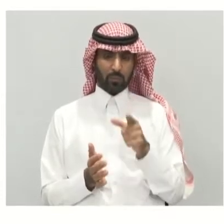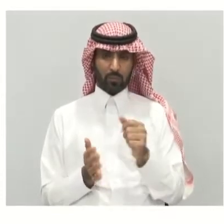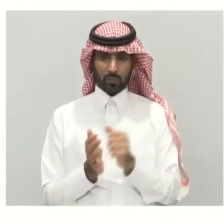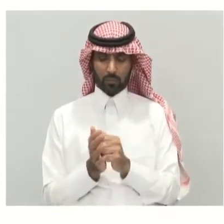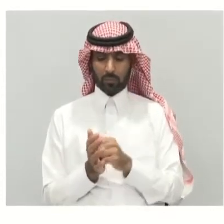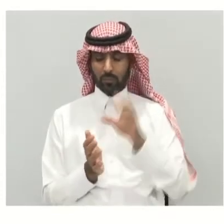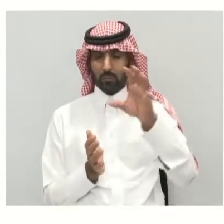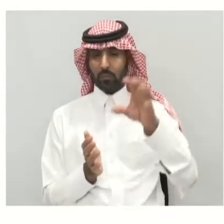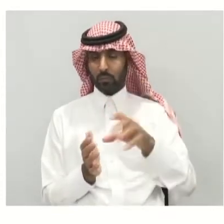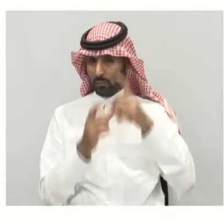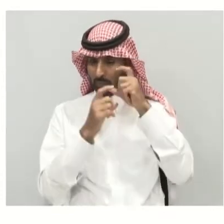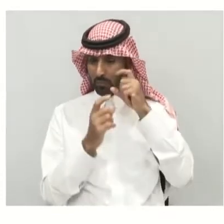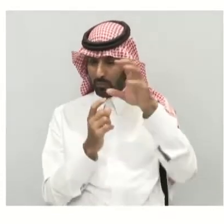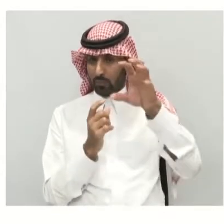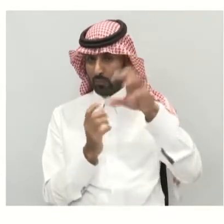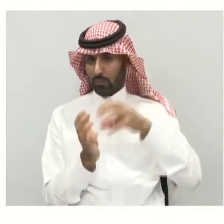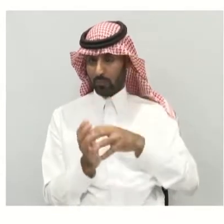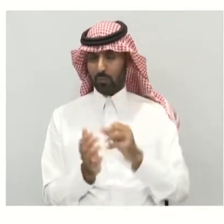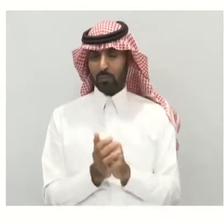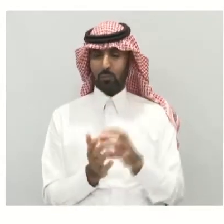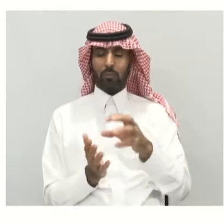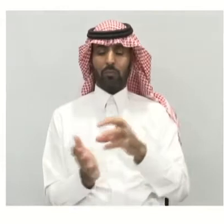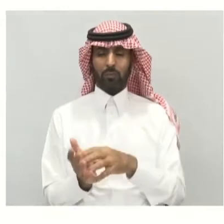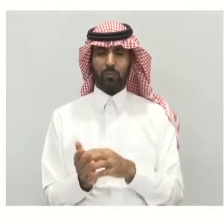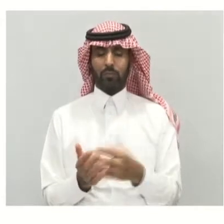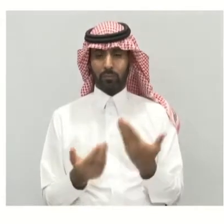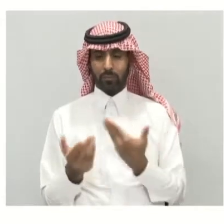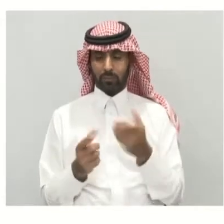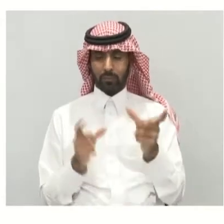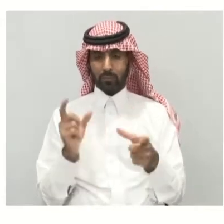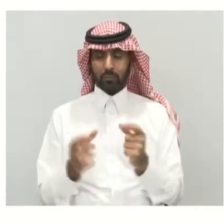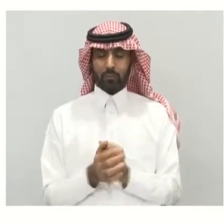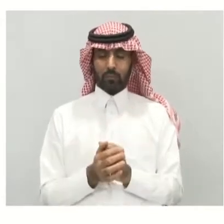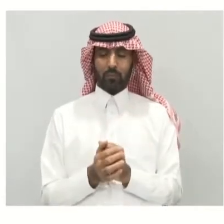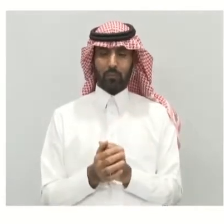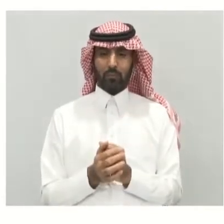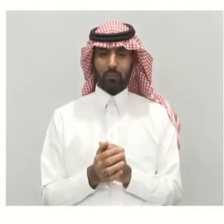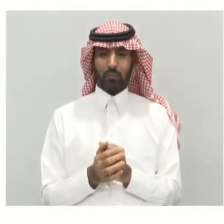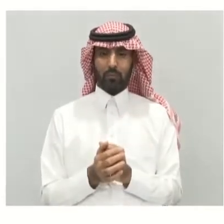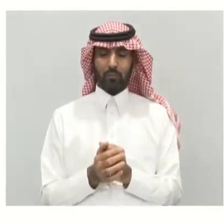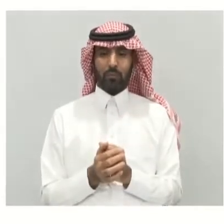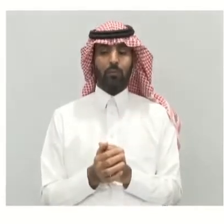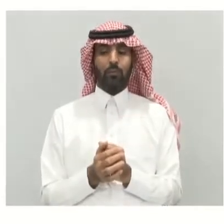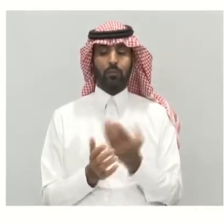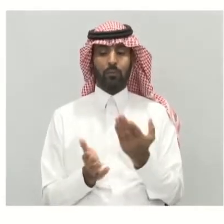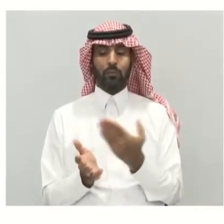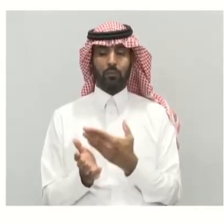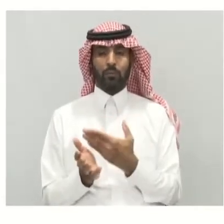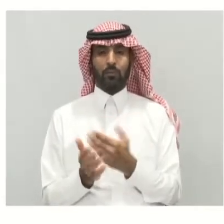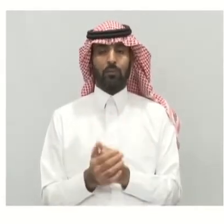homework. You already did the homework. You can discuss the answers with your friends. Now we